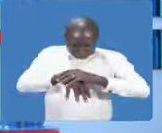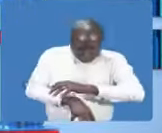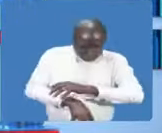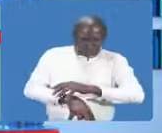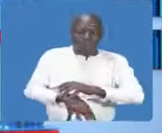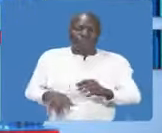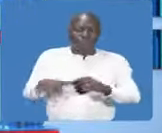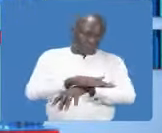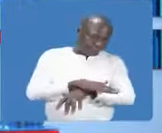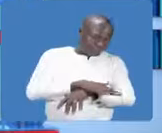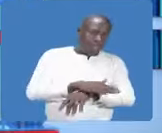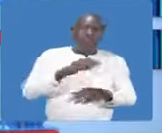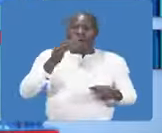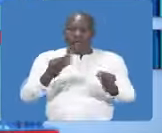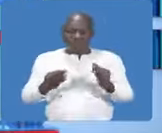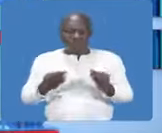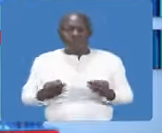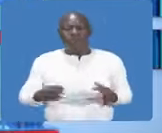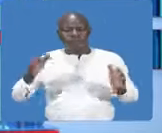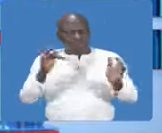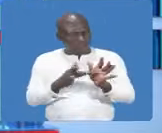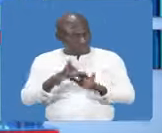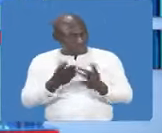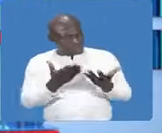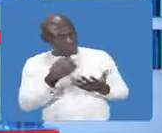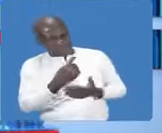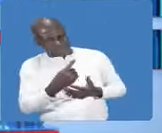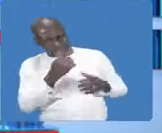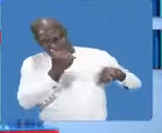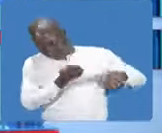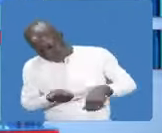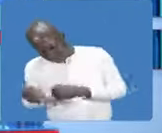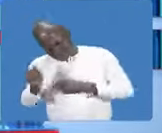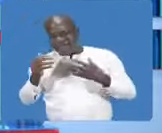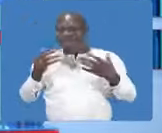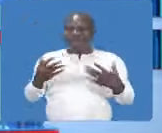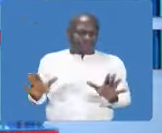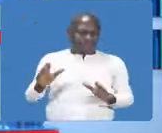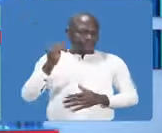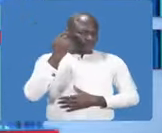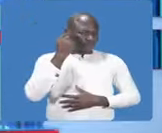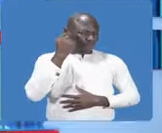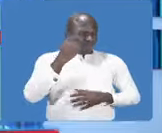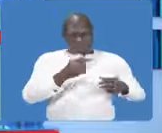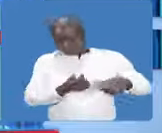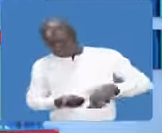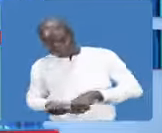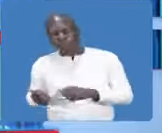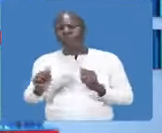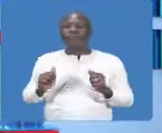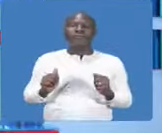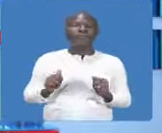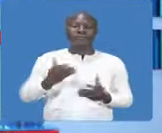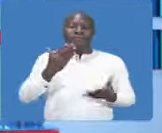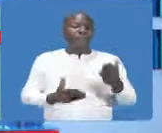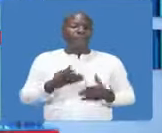Bible nyaka chosa yebwone su se pa, enti ase yadu ni se, yadu ni she nsum, ana yebwono esu. Ene se wajwe ni se, jicha